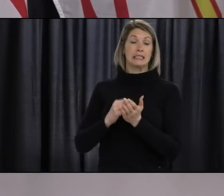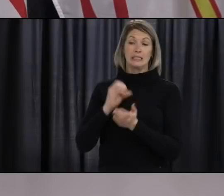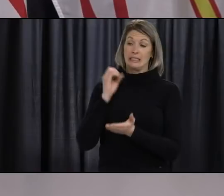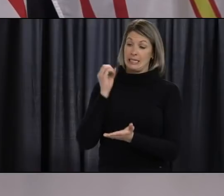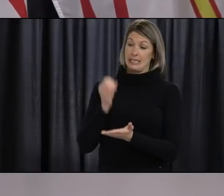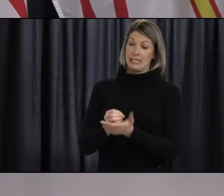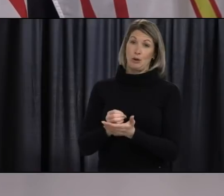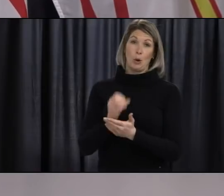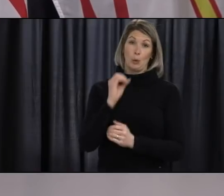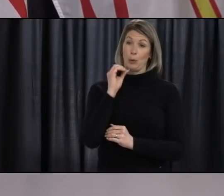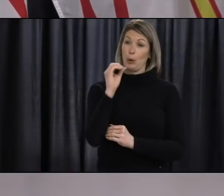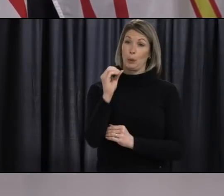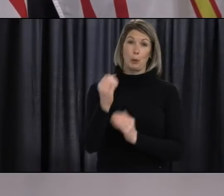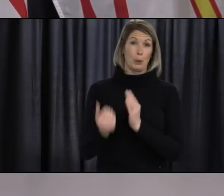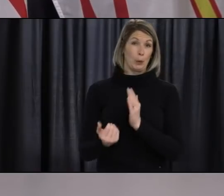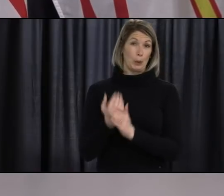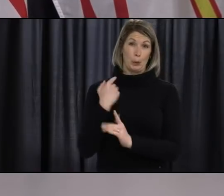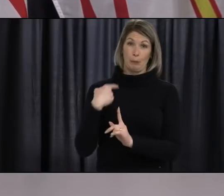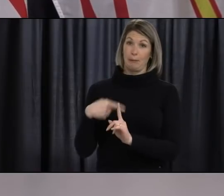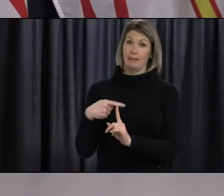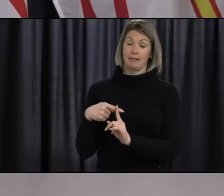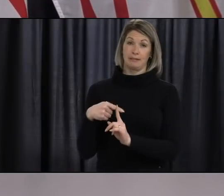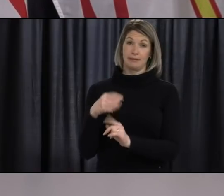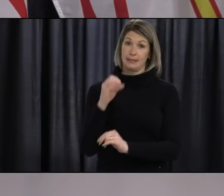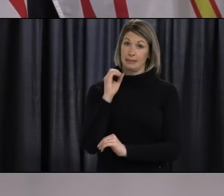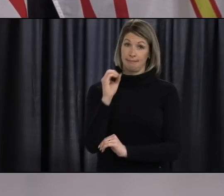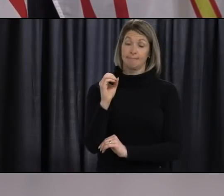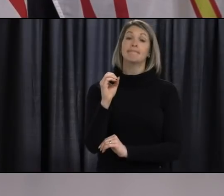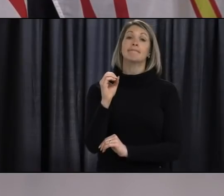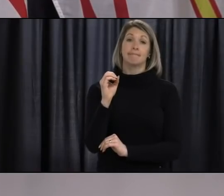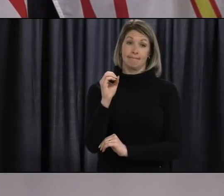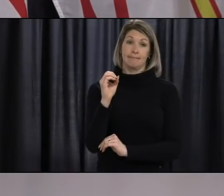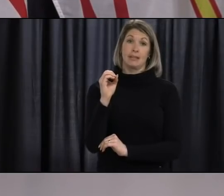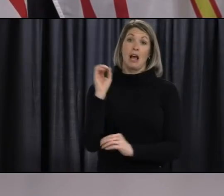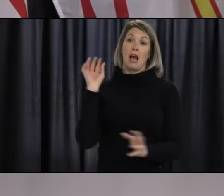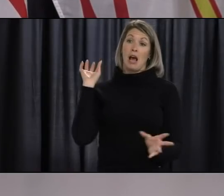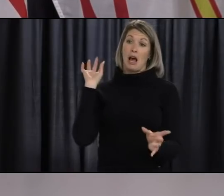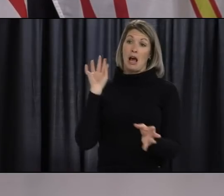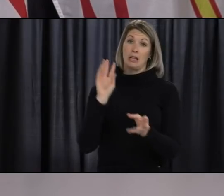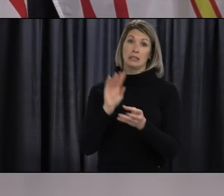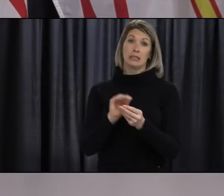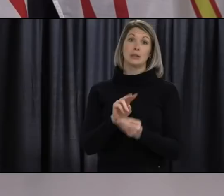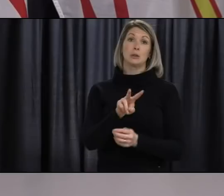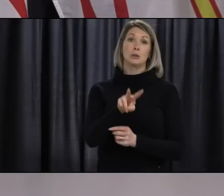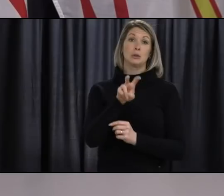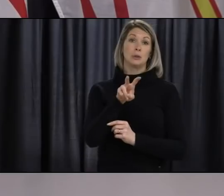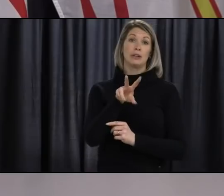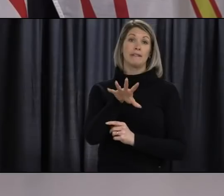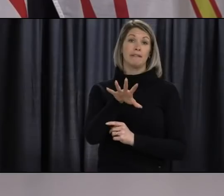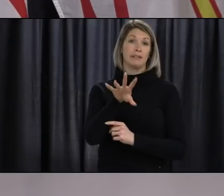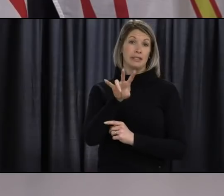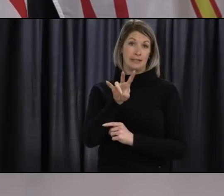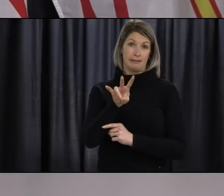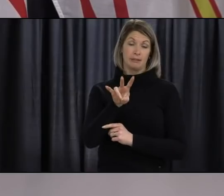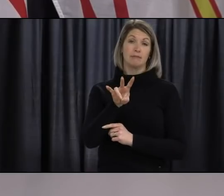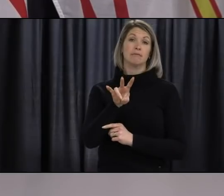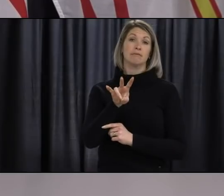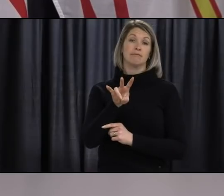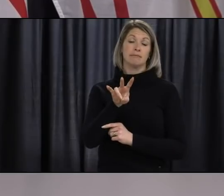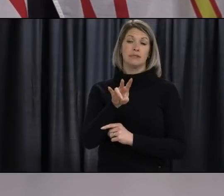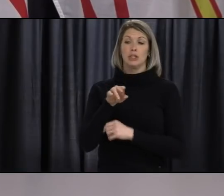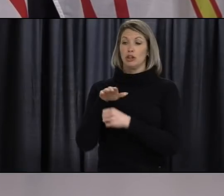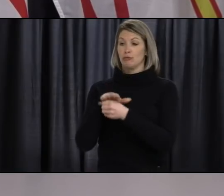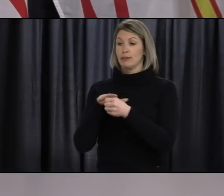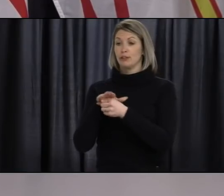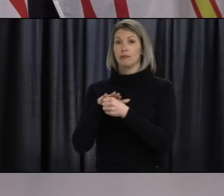positive cases of COVID-19. The total number of cases in our province remains at 257. By